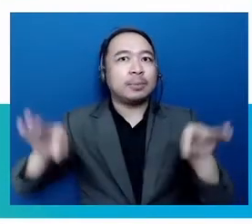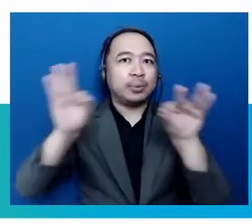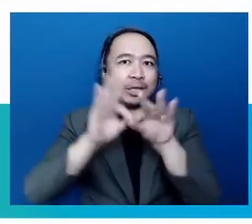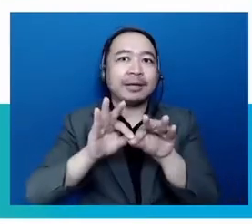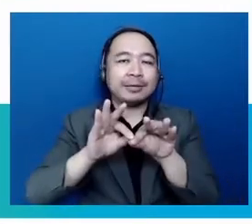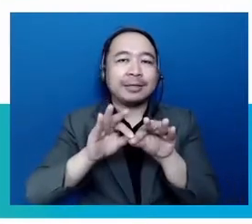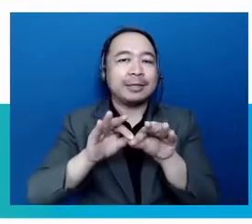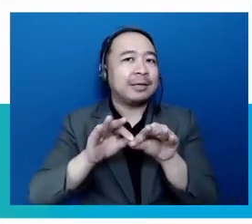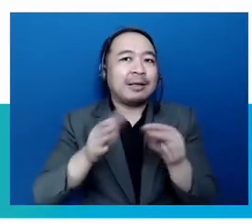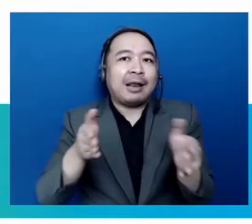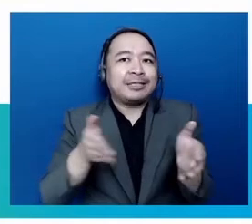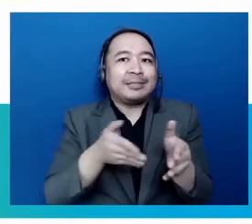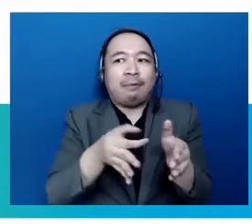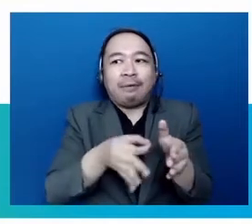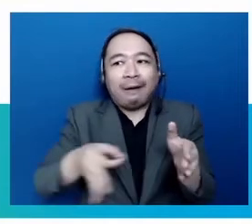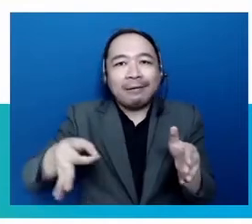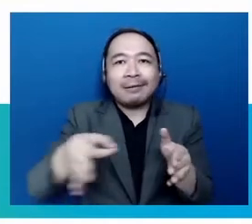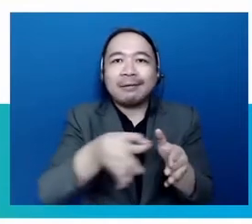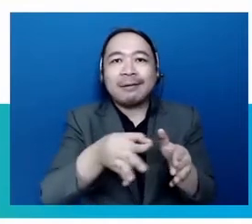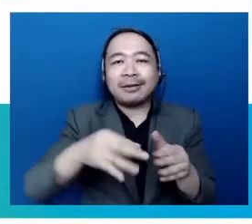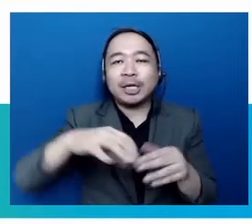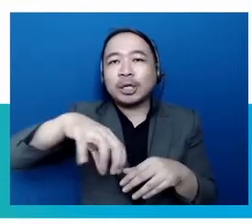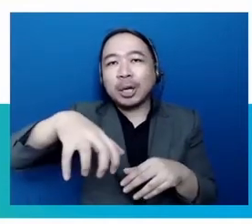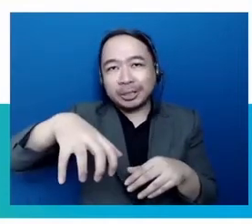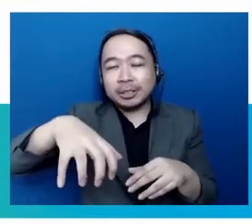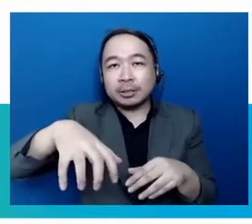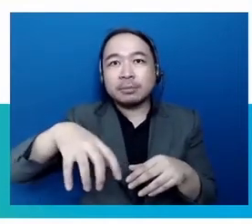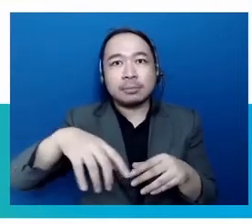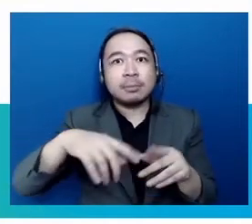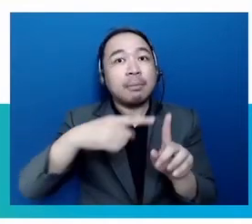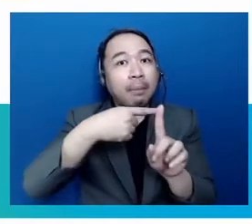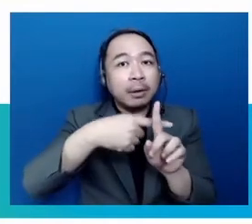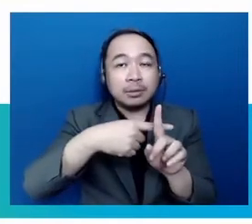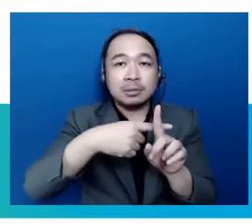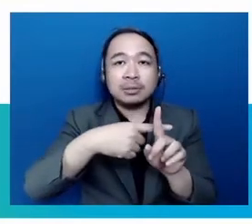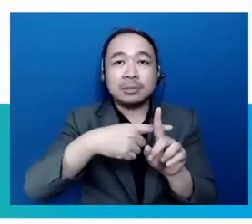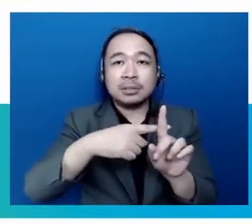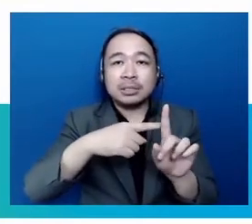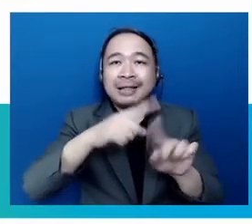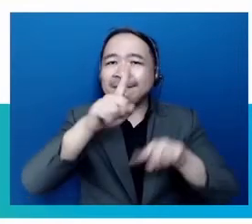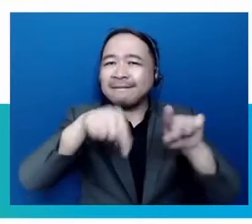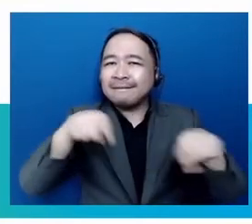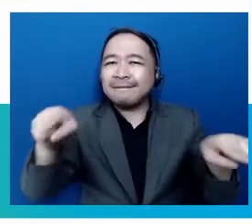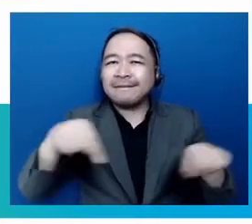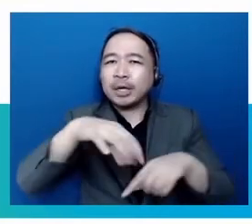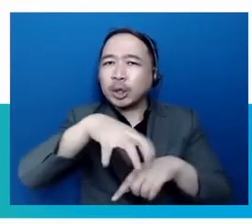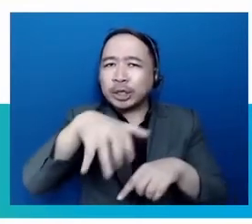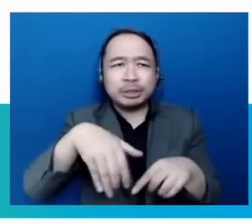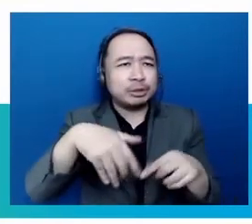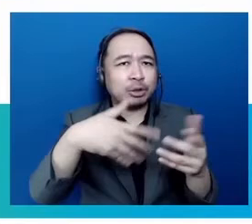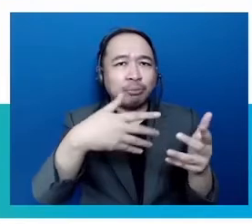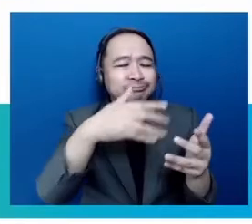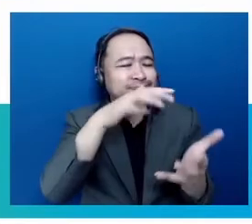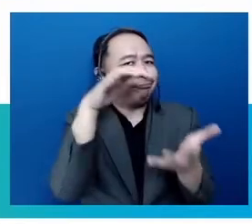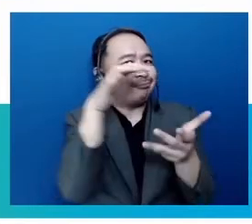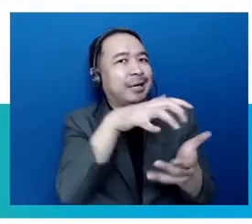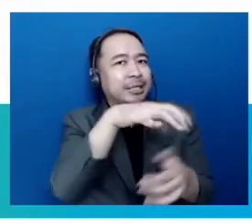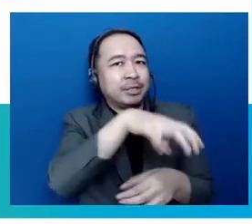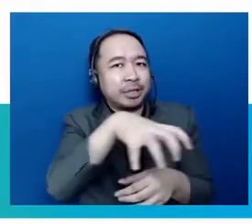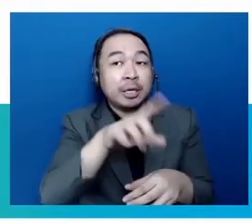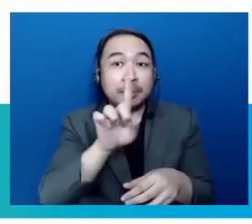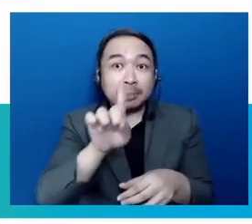states and important also in other countries and also high-income countries. But if you would look at Asia, in